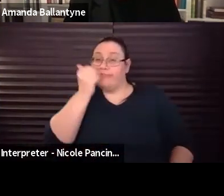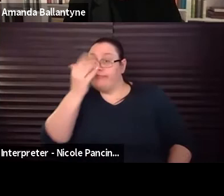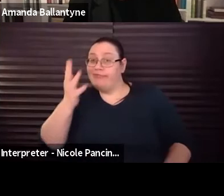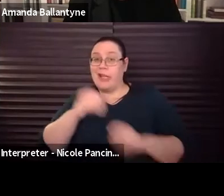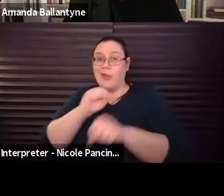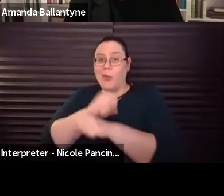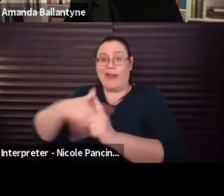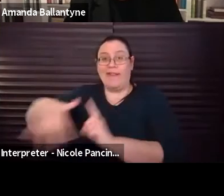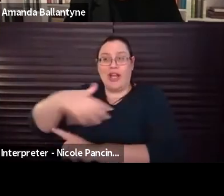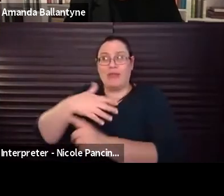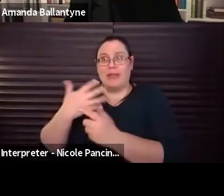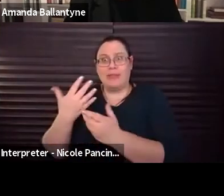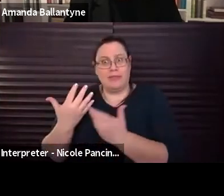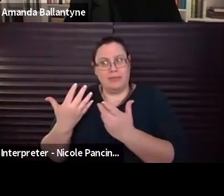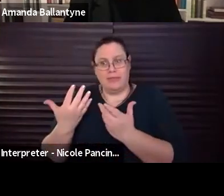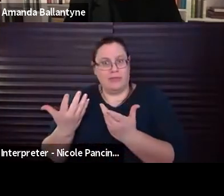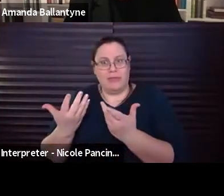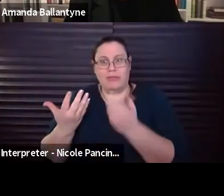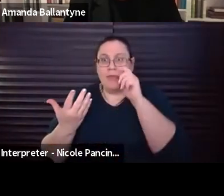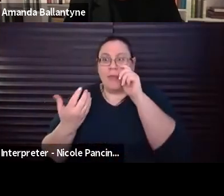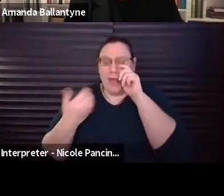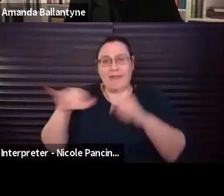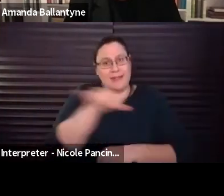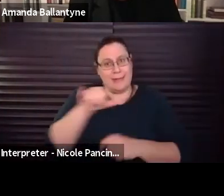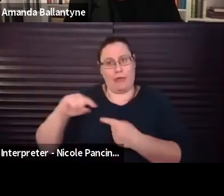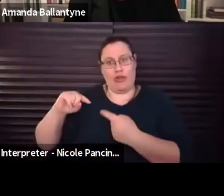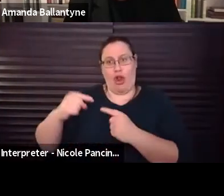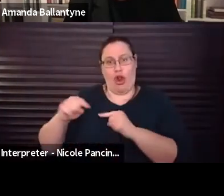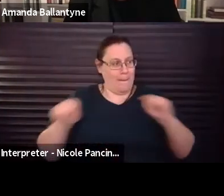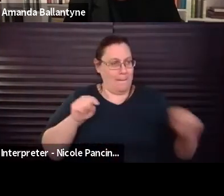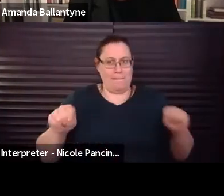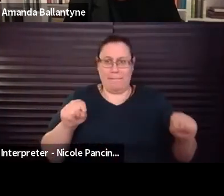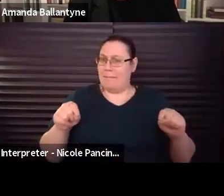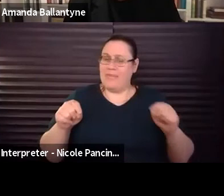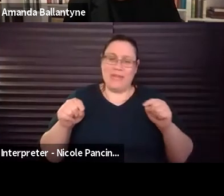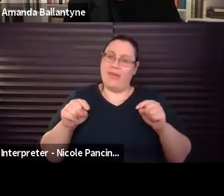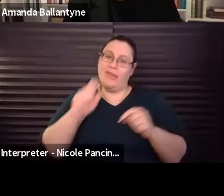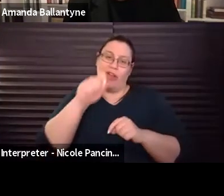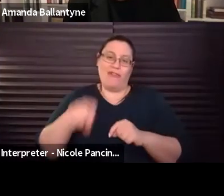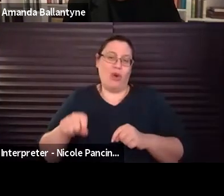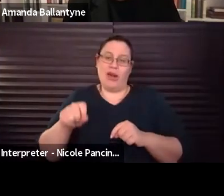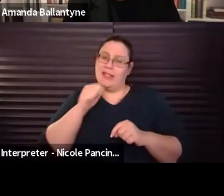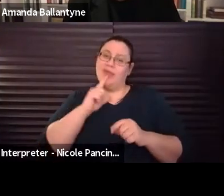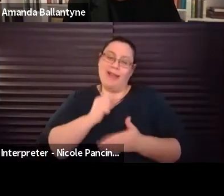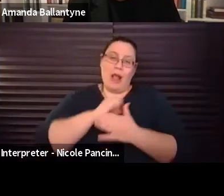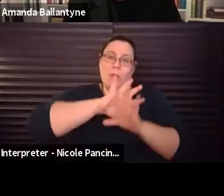they're also subjected to similar harms, it really doesn't really address the whole individual.